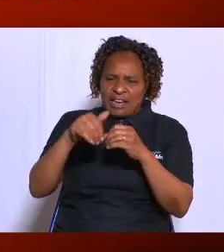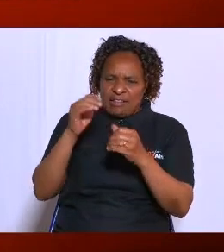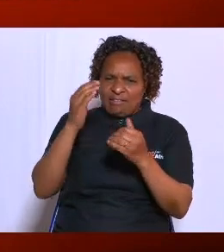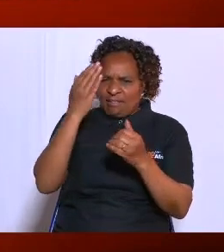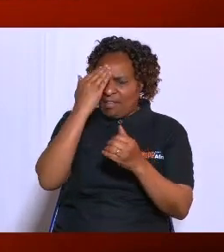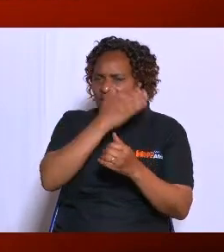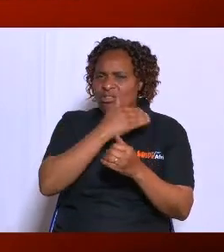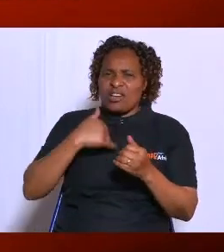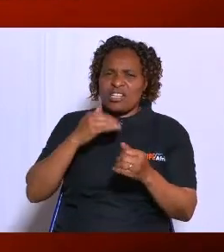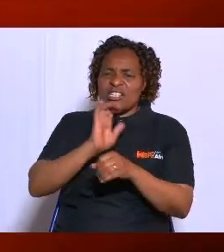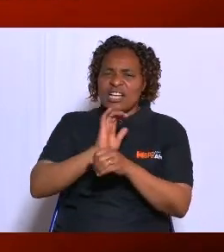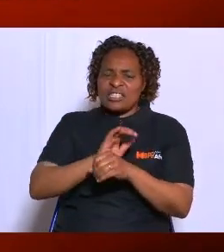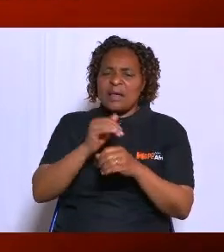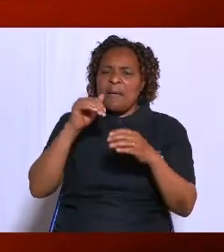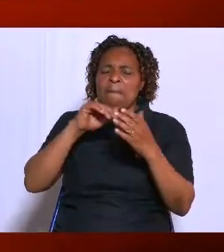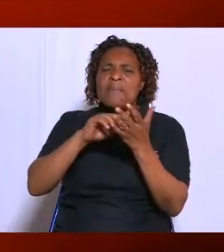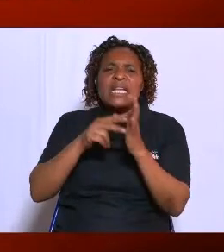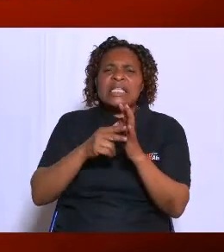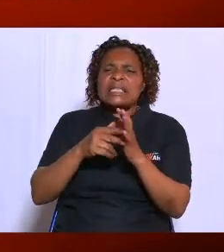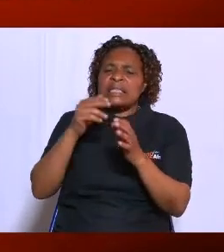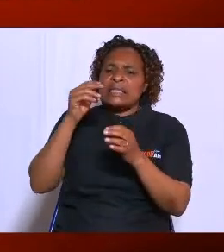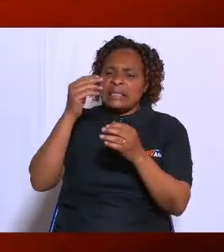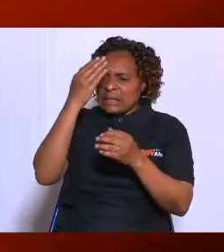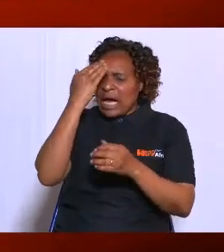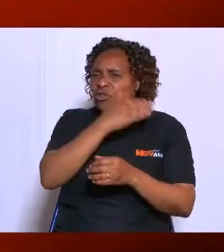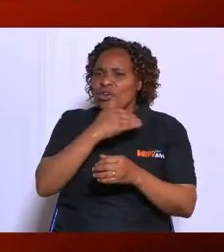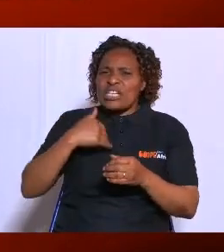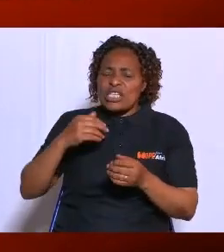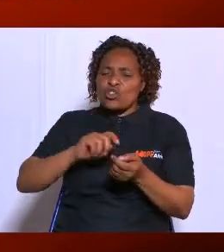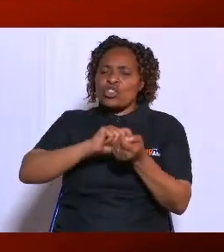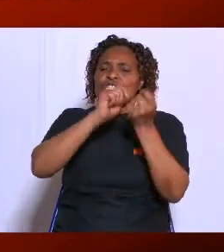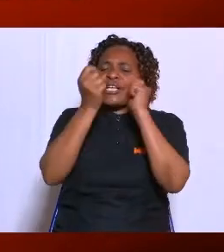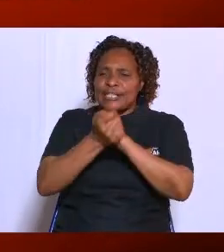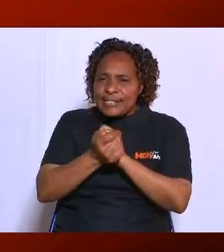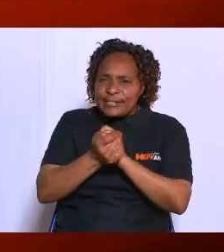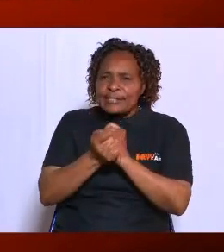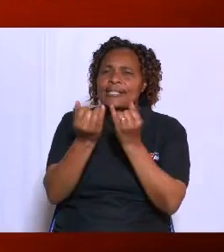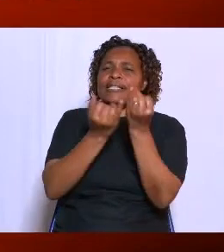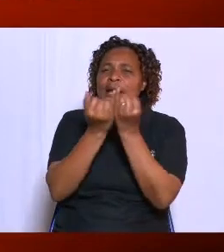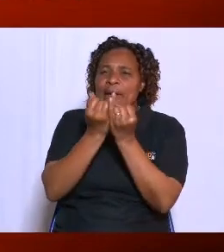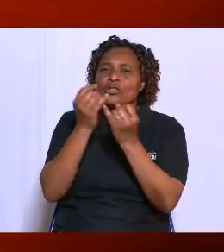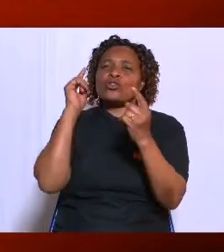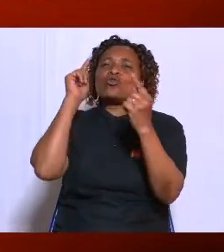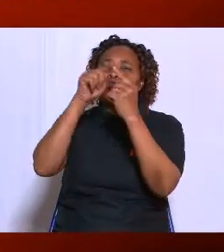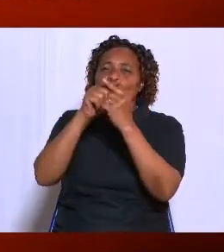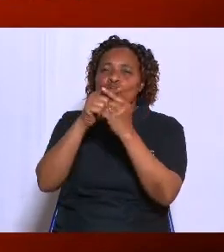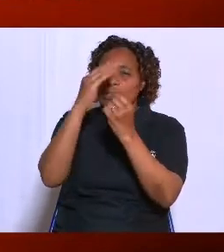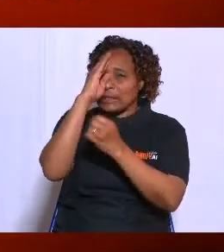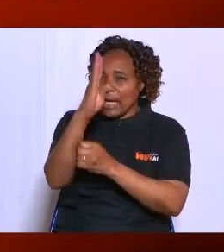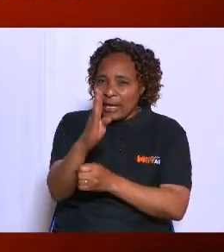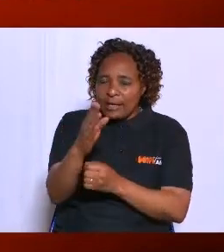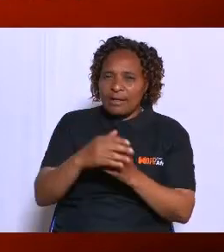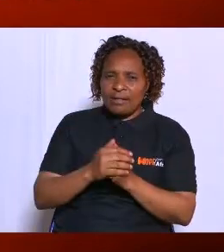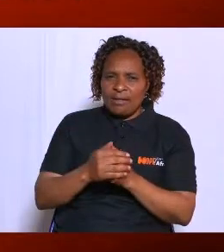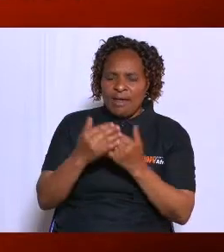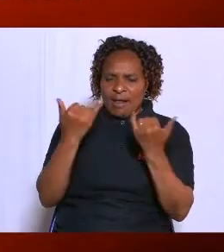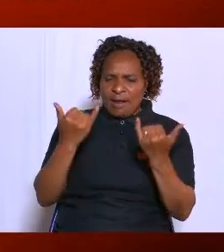the Catholic Church transformed the solemnity from Saturday to Sunday here in my catechism that I